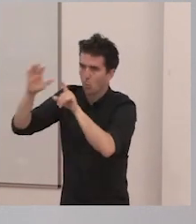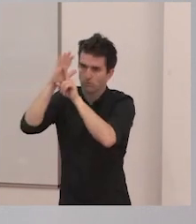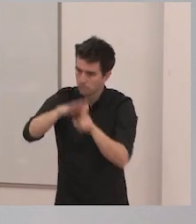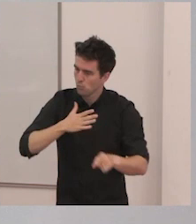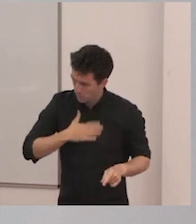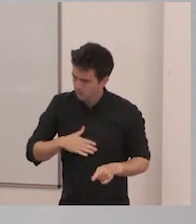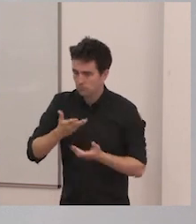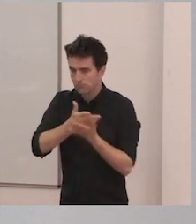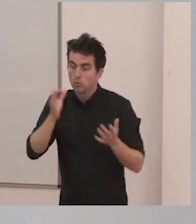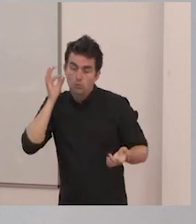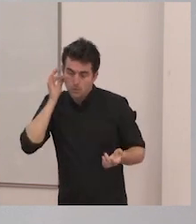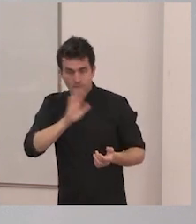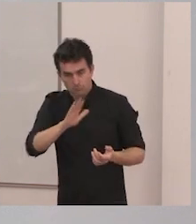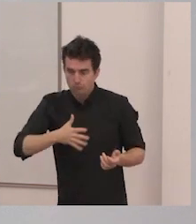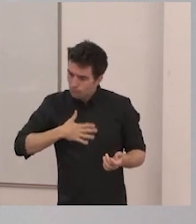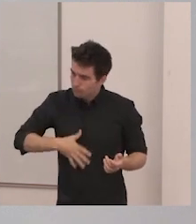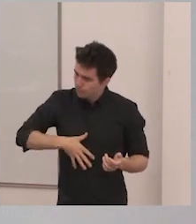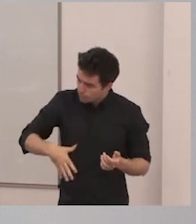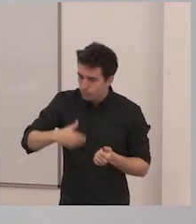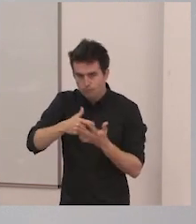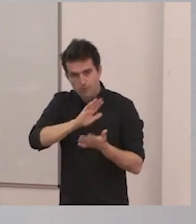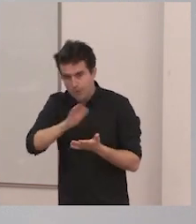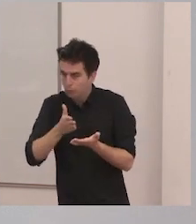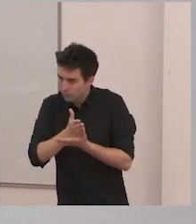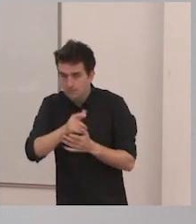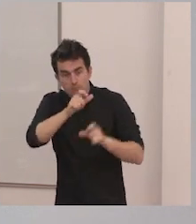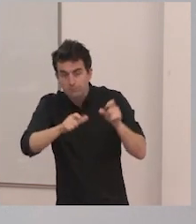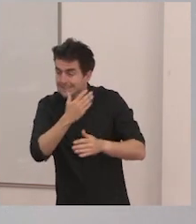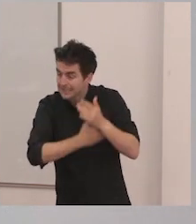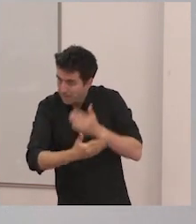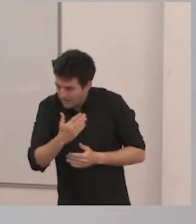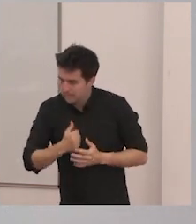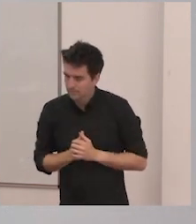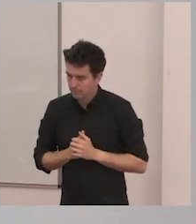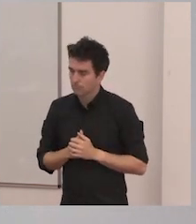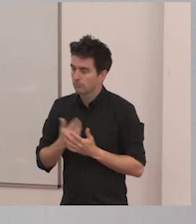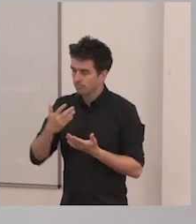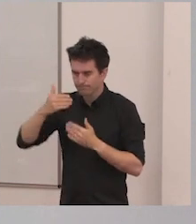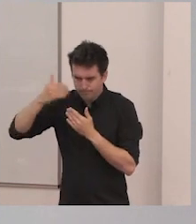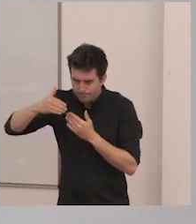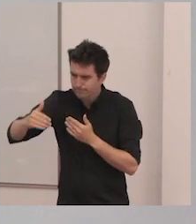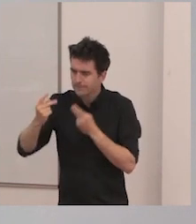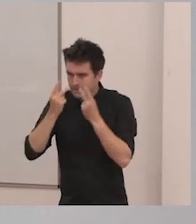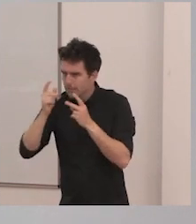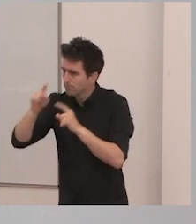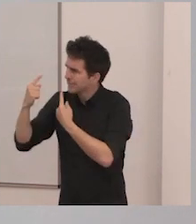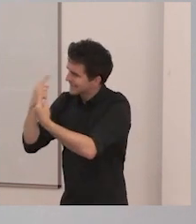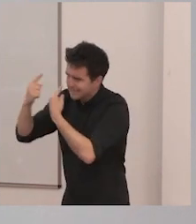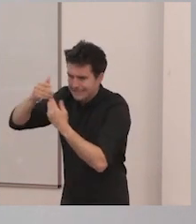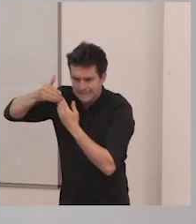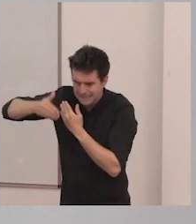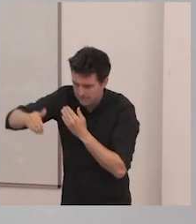And just to pick up on and my final point is just to pick up on what Brona outlined in